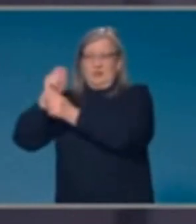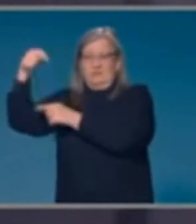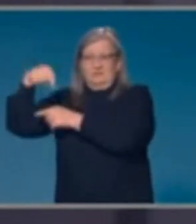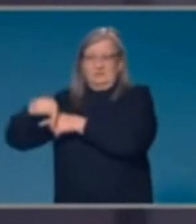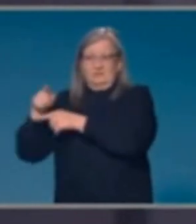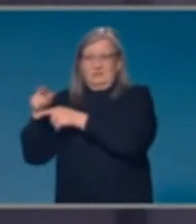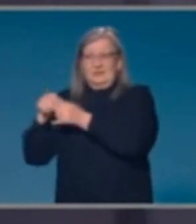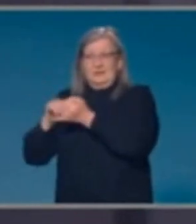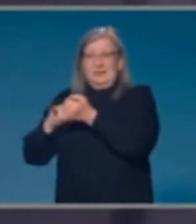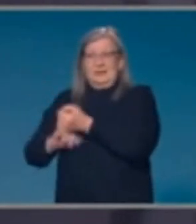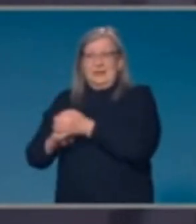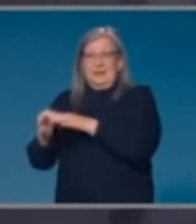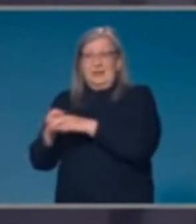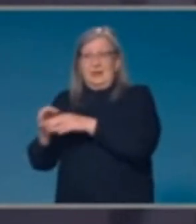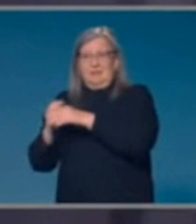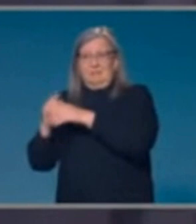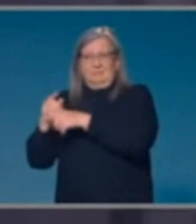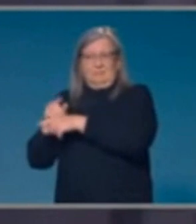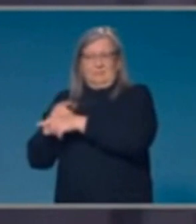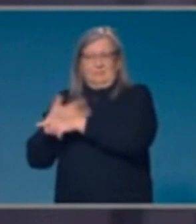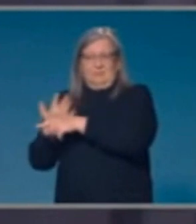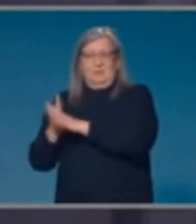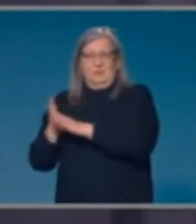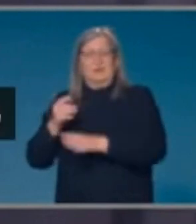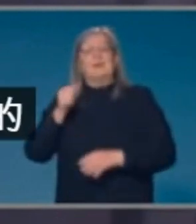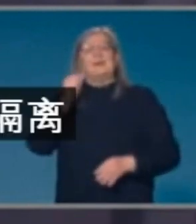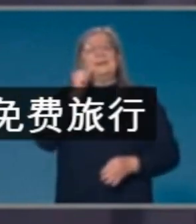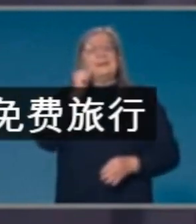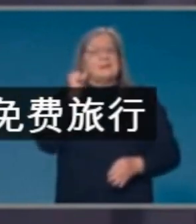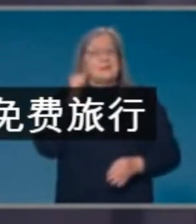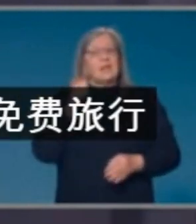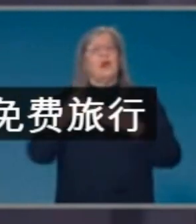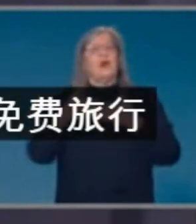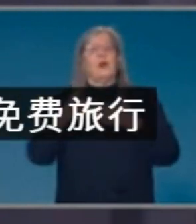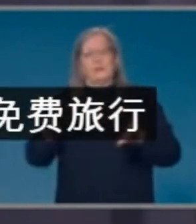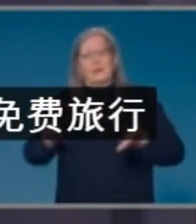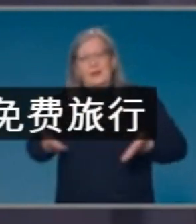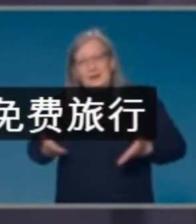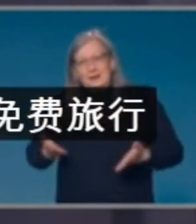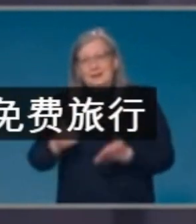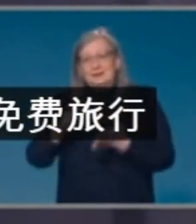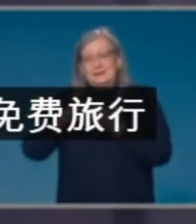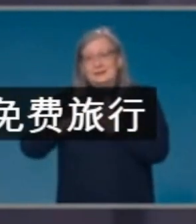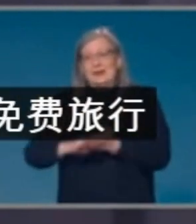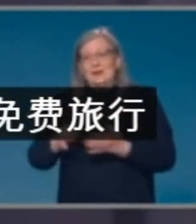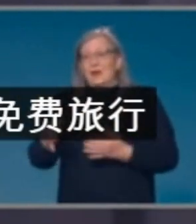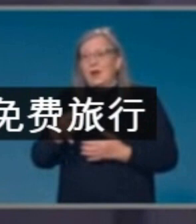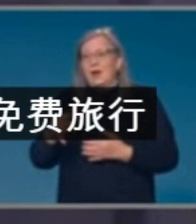have reopened quarantine-free travel from the South Island of New Zealand from Tuesday